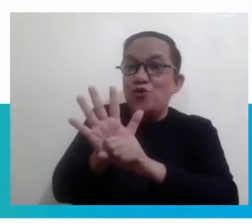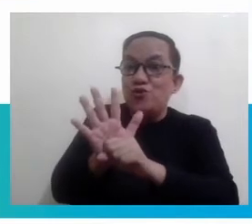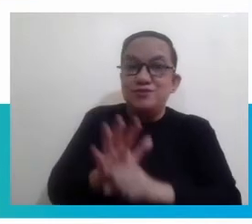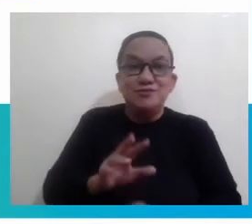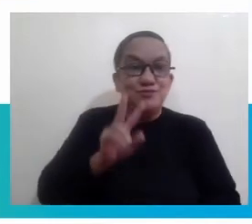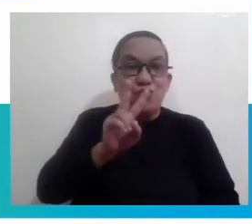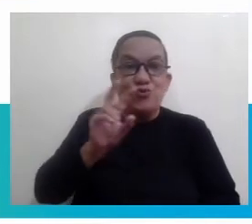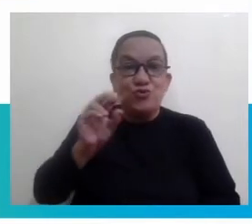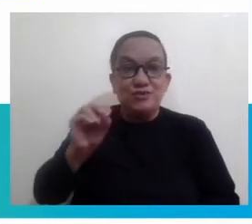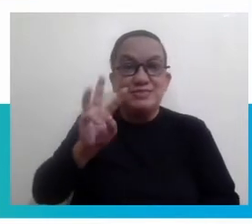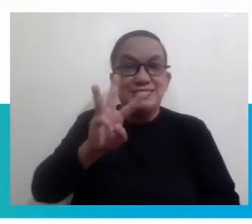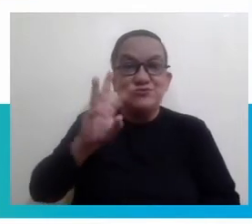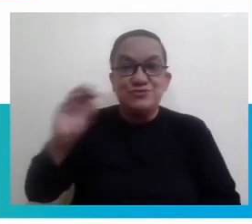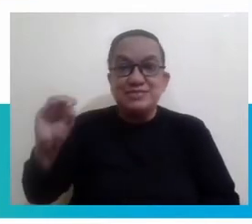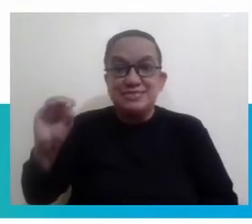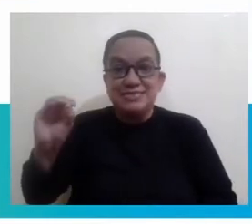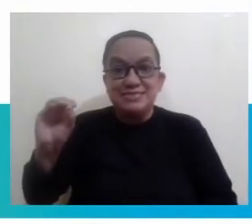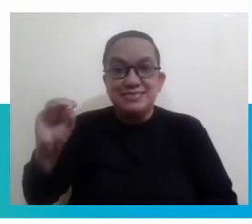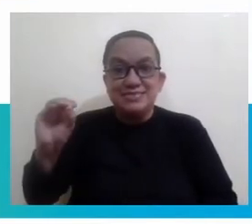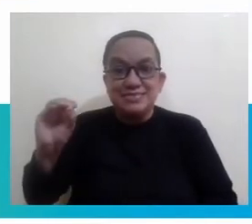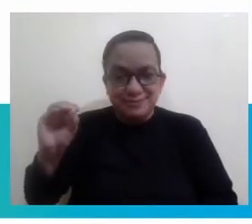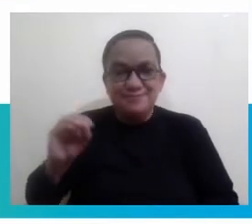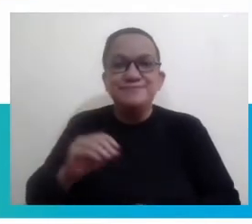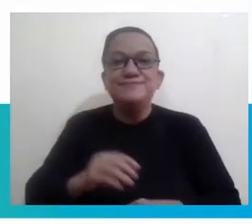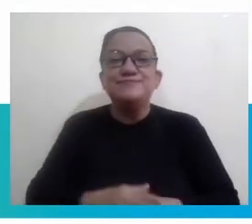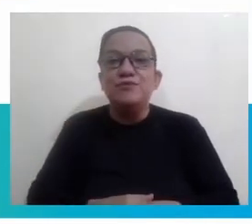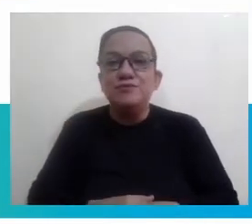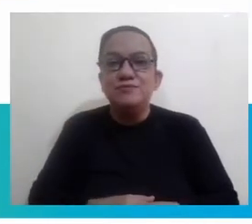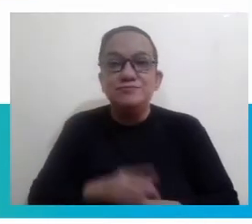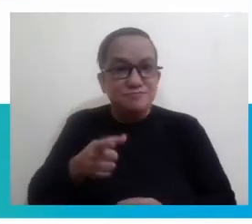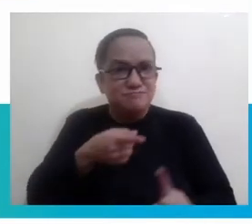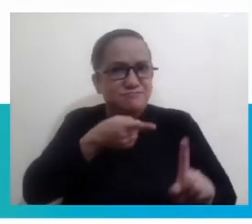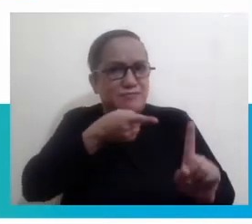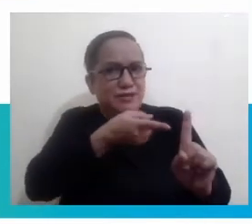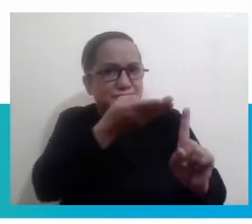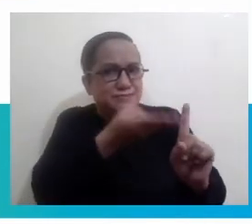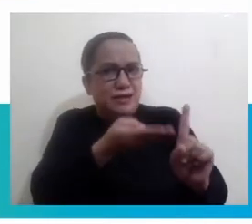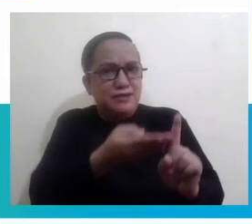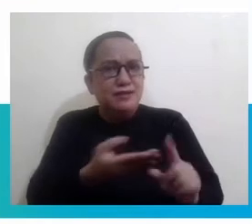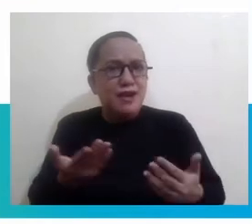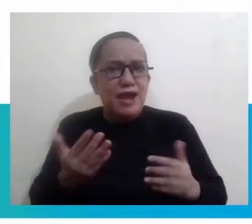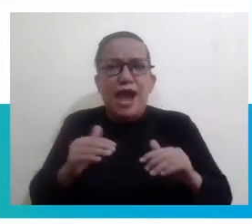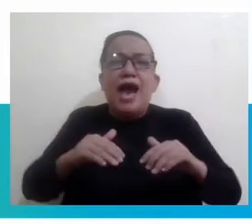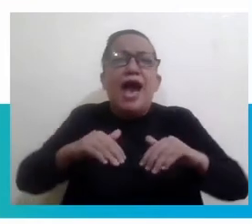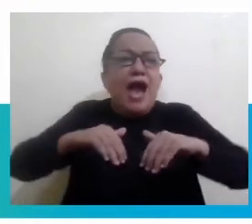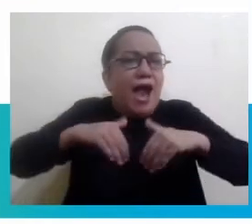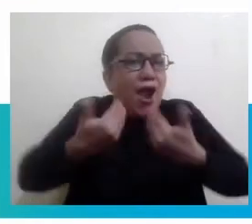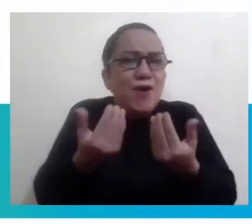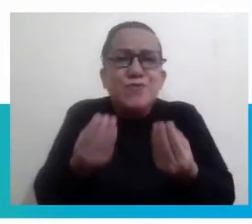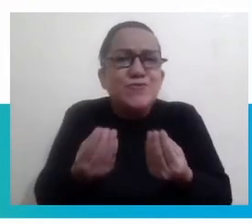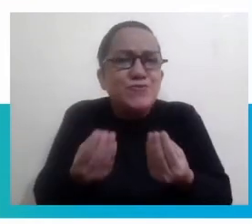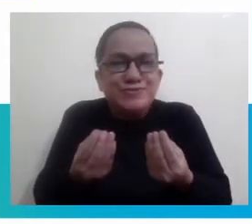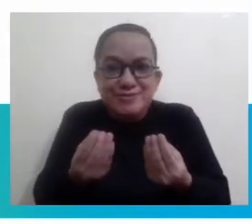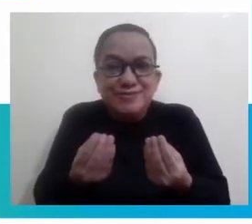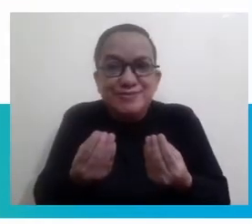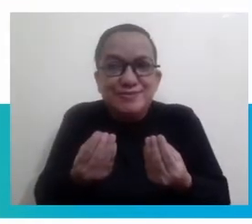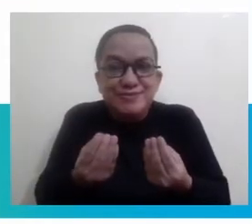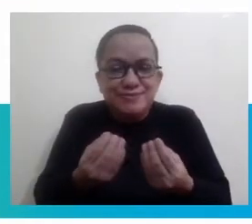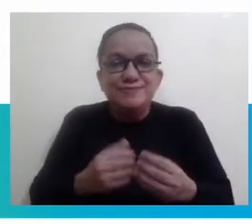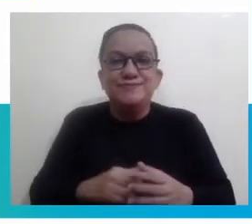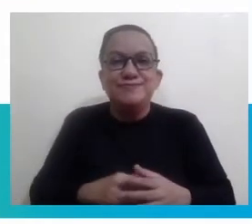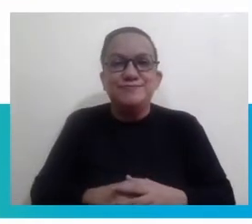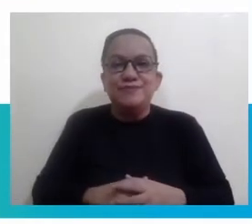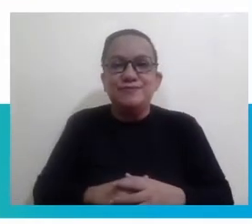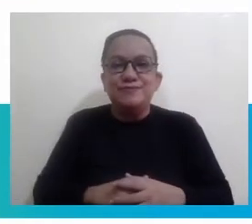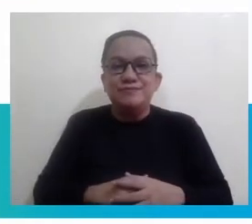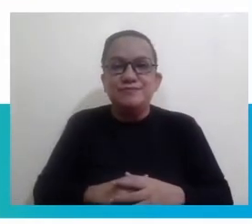the things that they can do for themselves? And providing this space is also necessary and important for communities